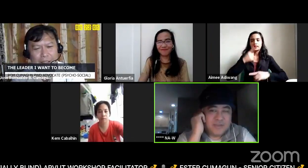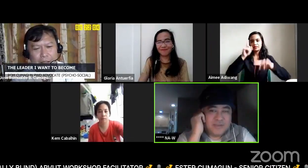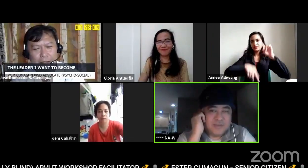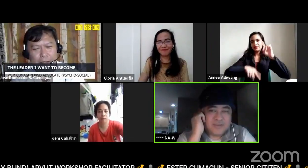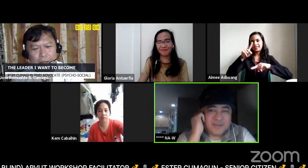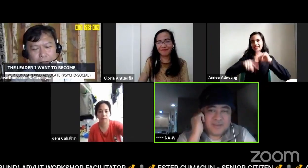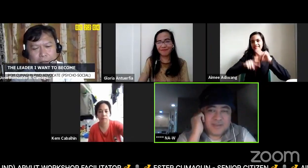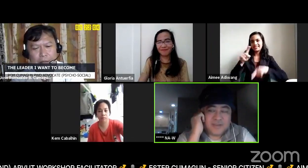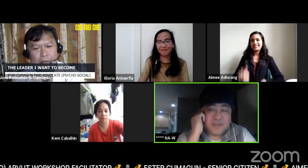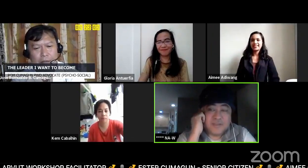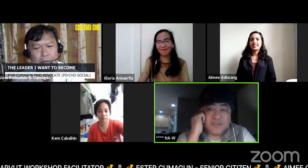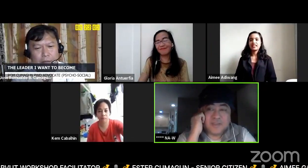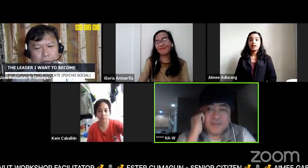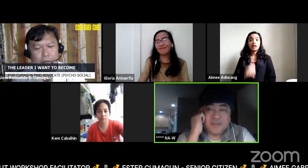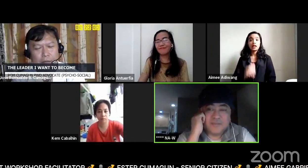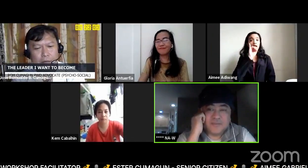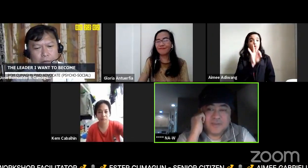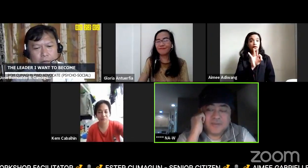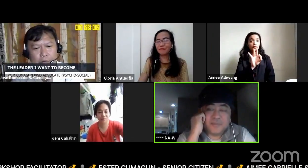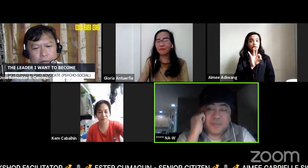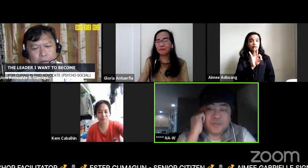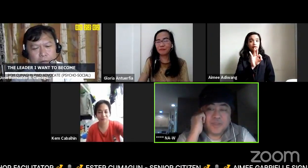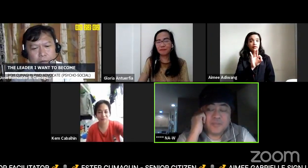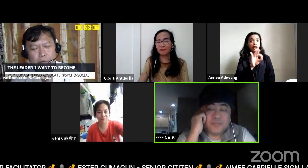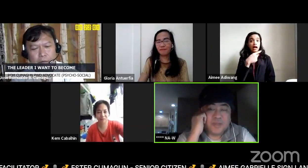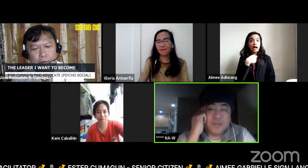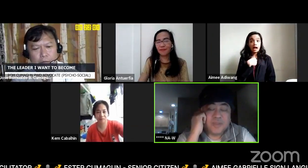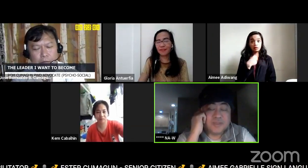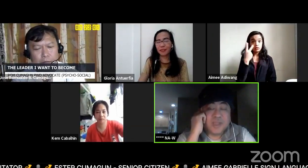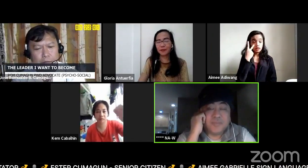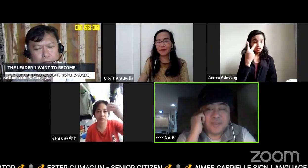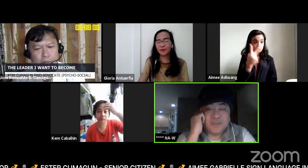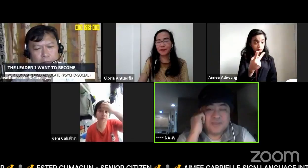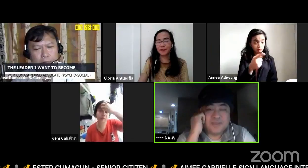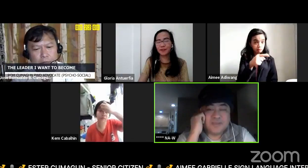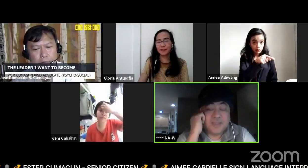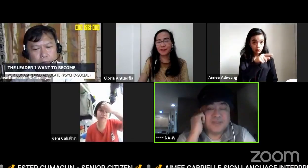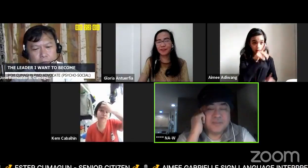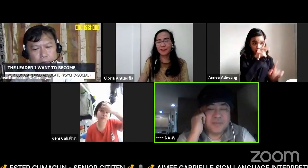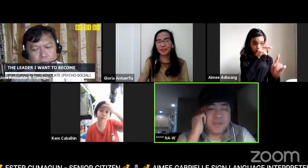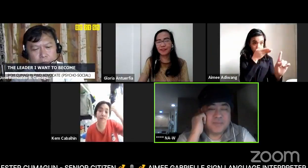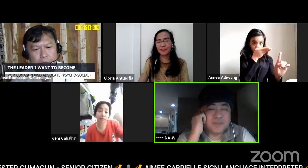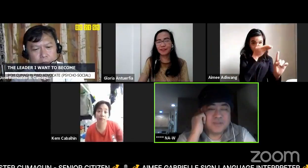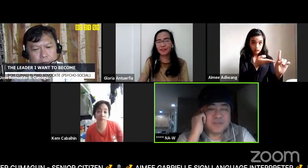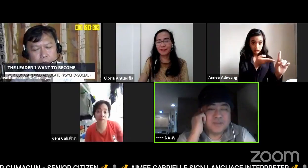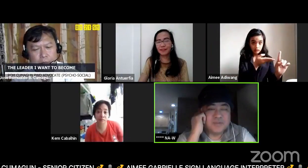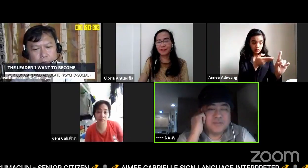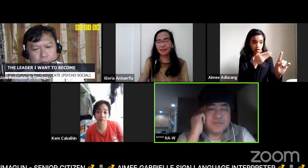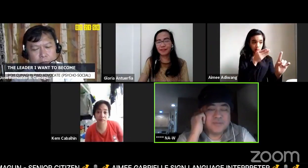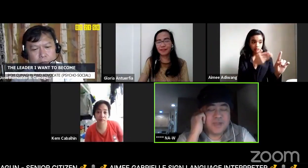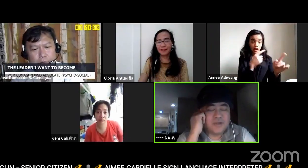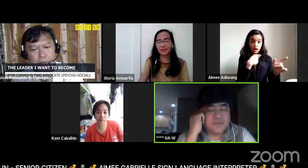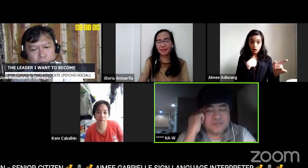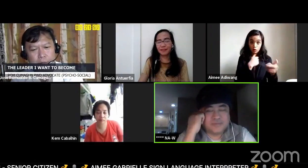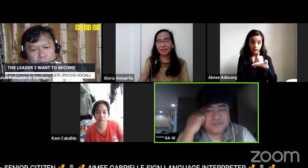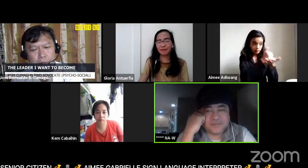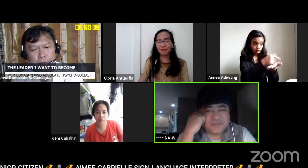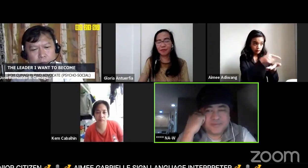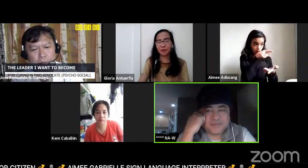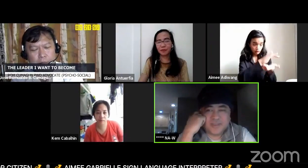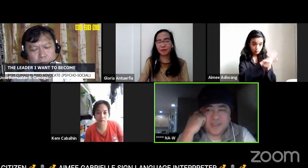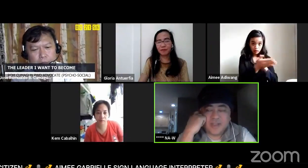if I can, if I see that the person I'm helping is happy, that is my happiness. Yung